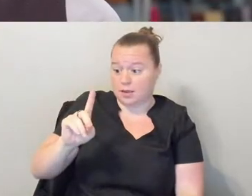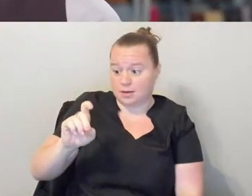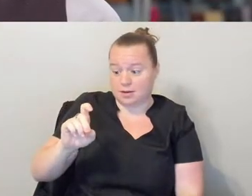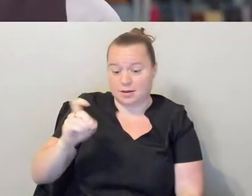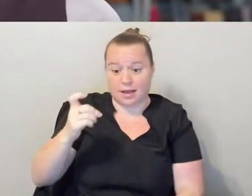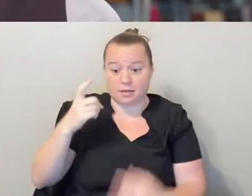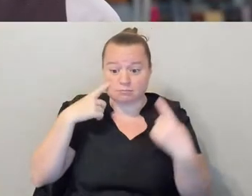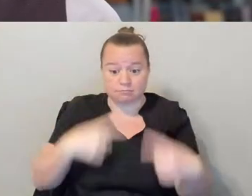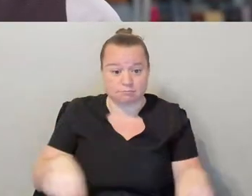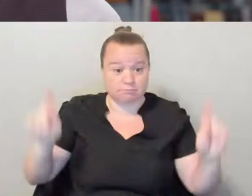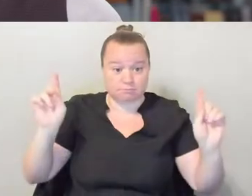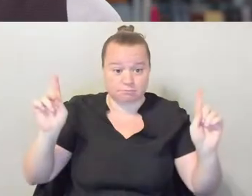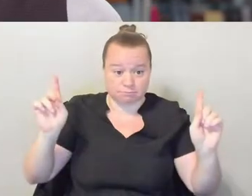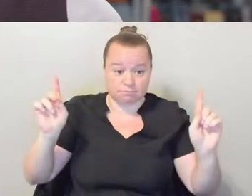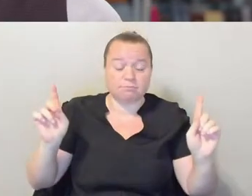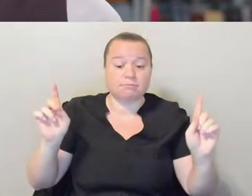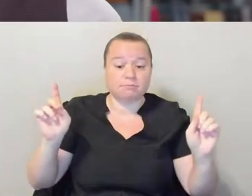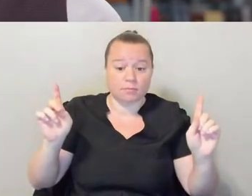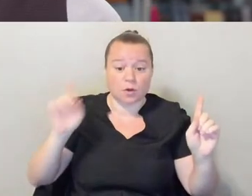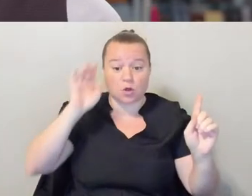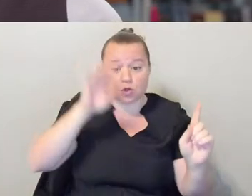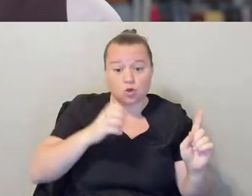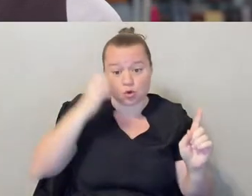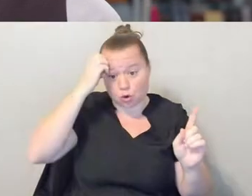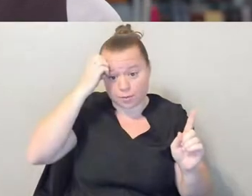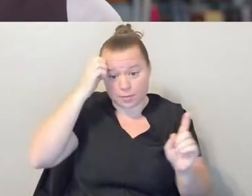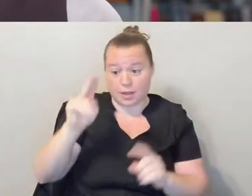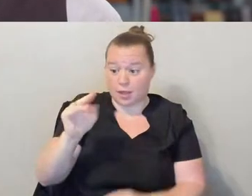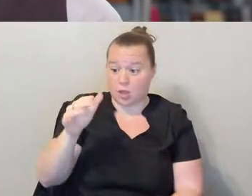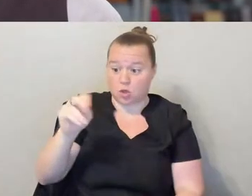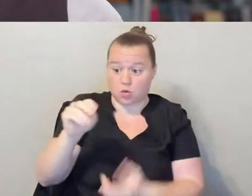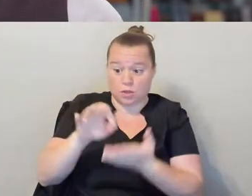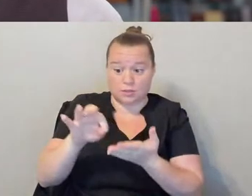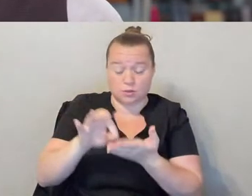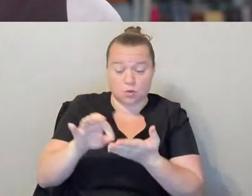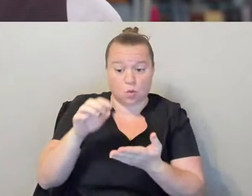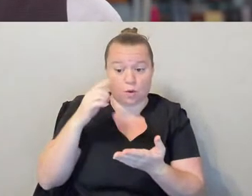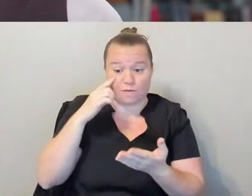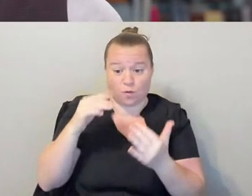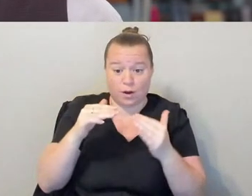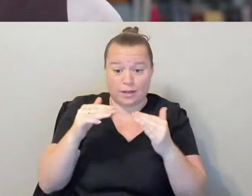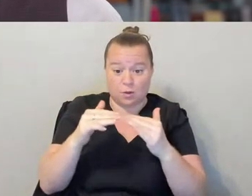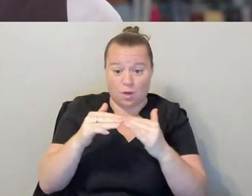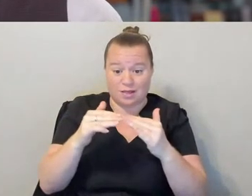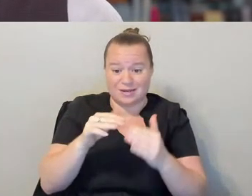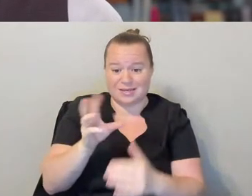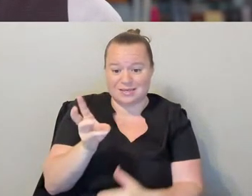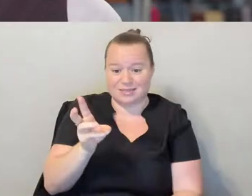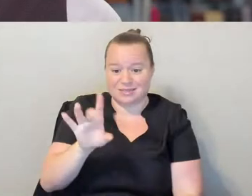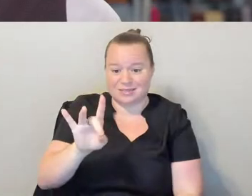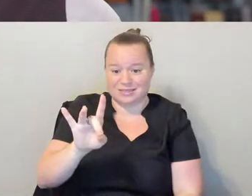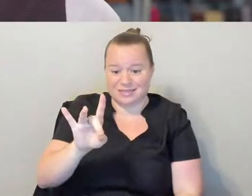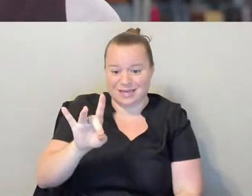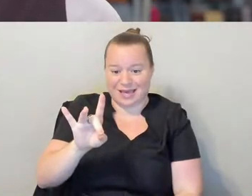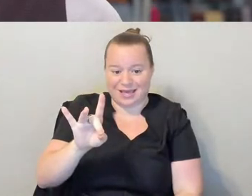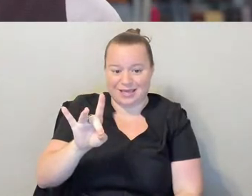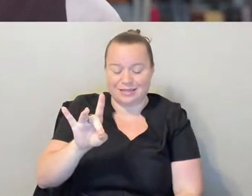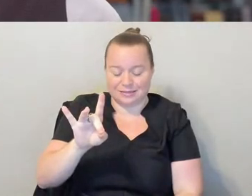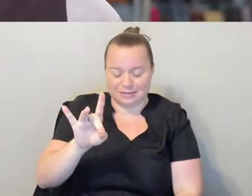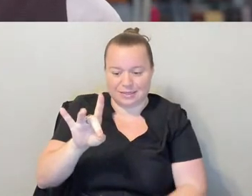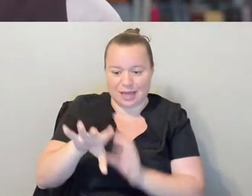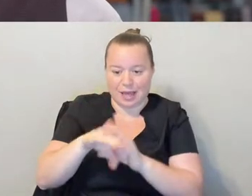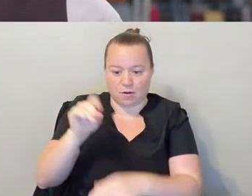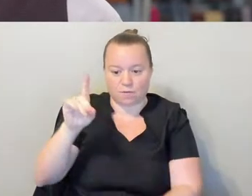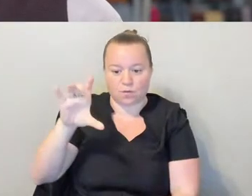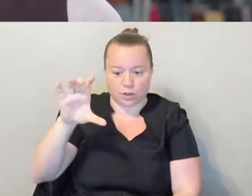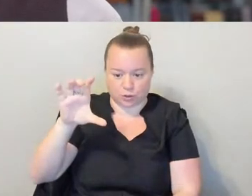The European Union's score for gender equality is 68 points out of 100.